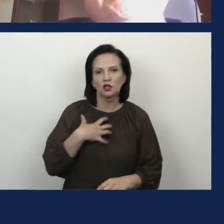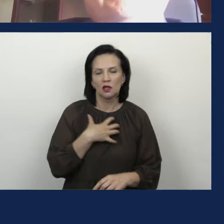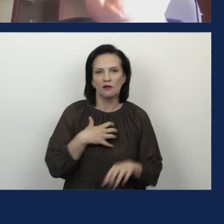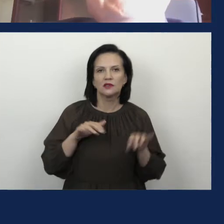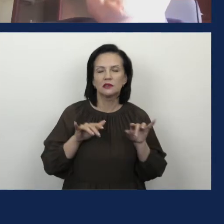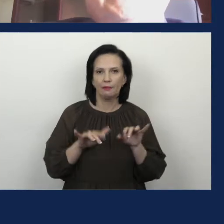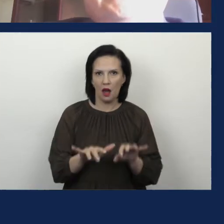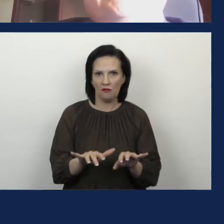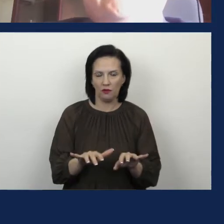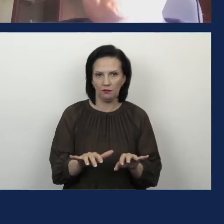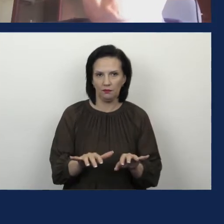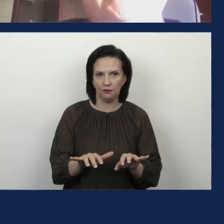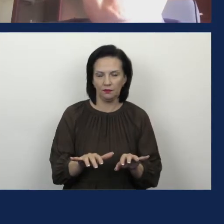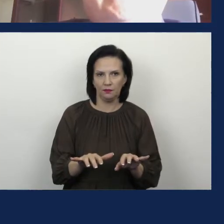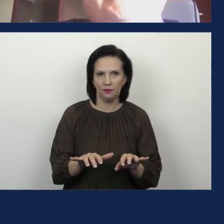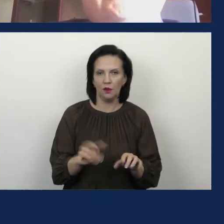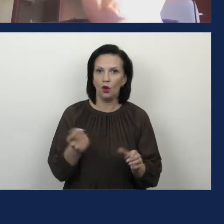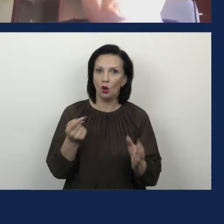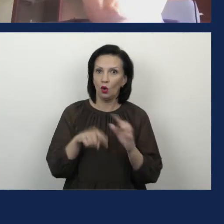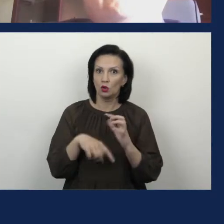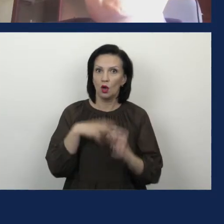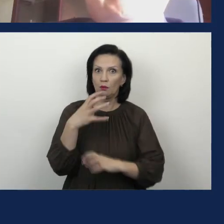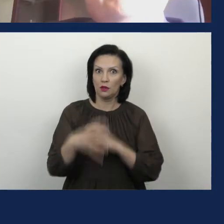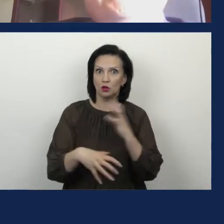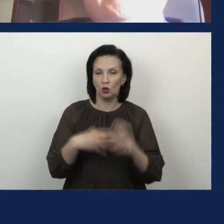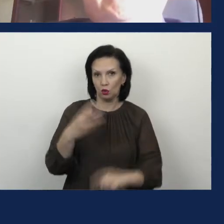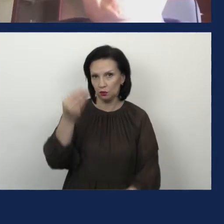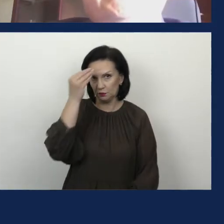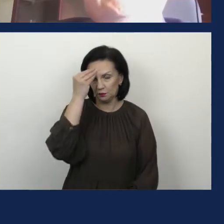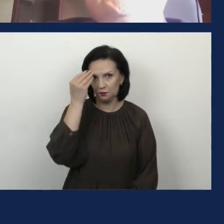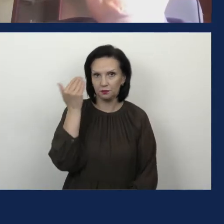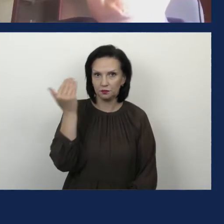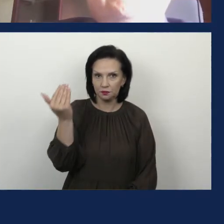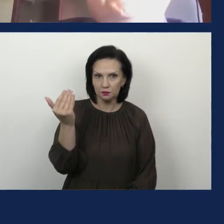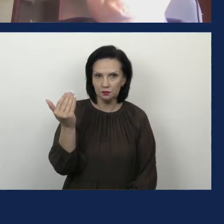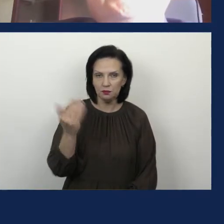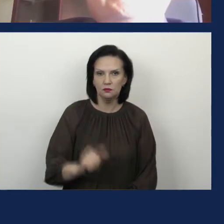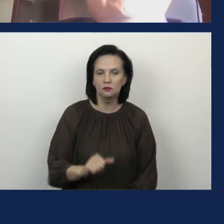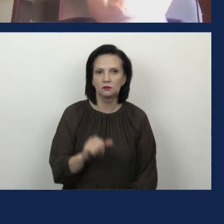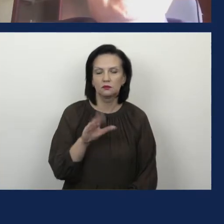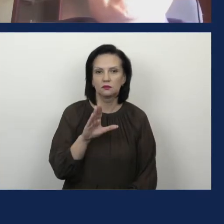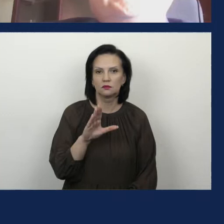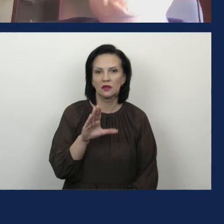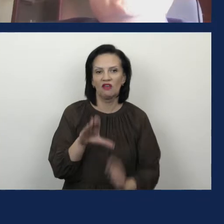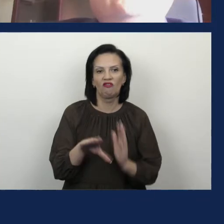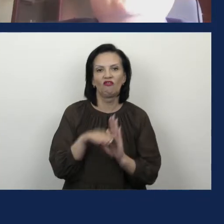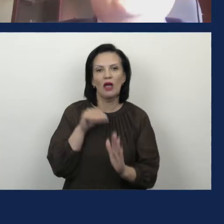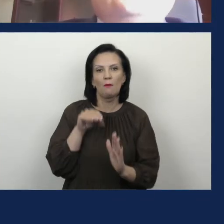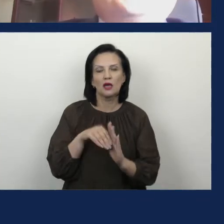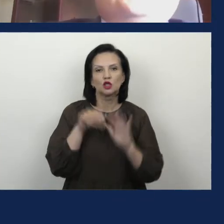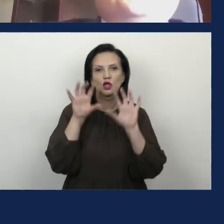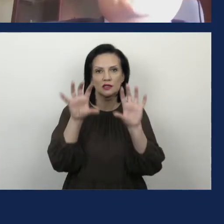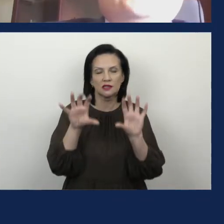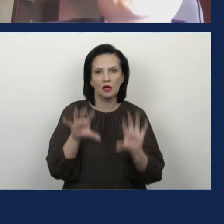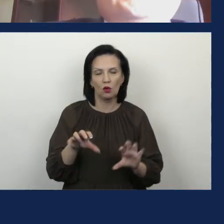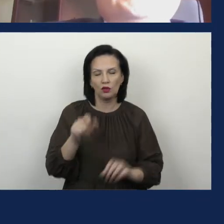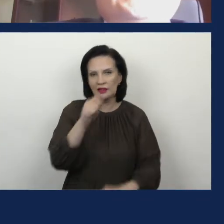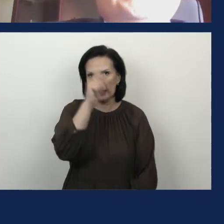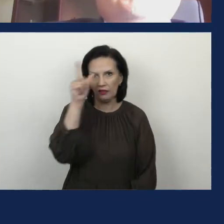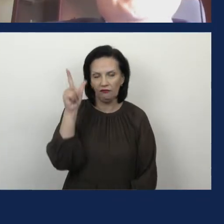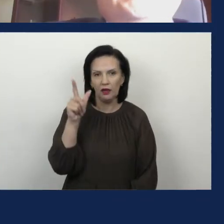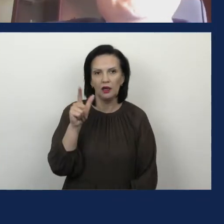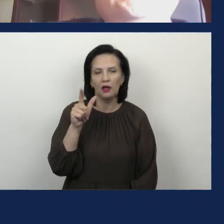international perspective, Lithuanian electoral laws may be distinguished by a strong focus on